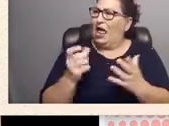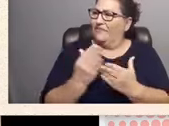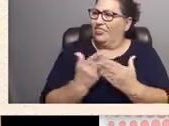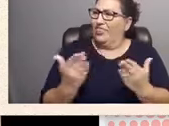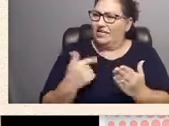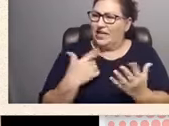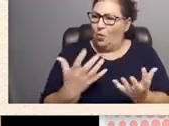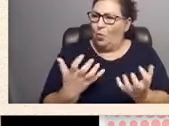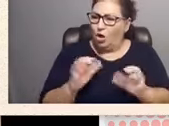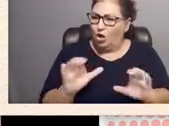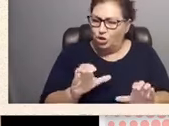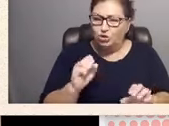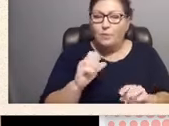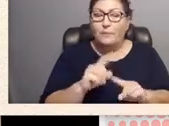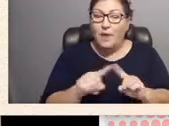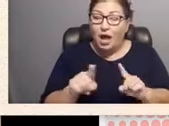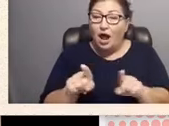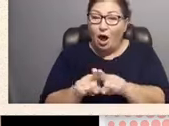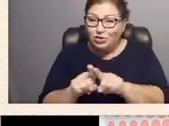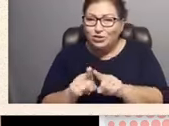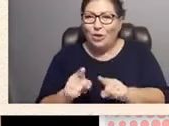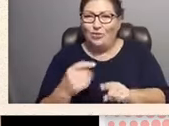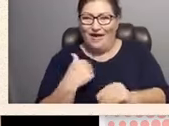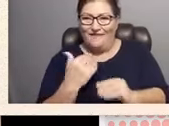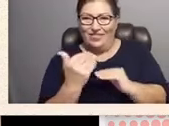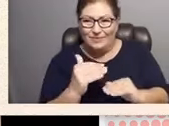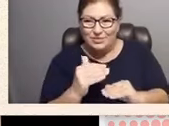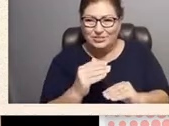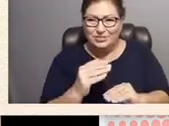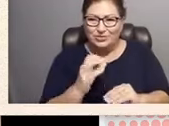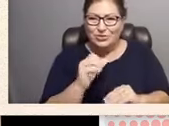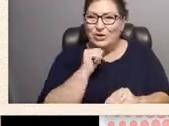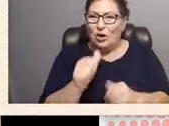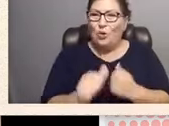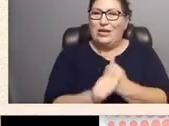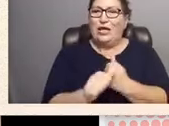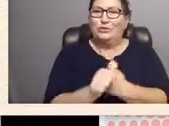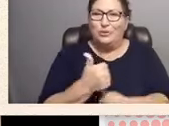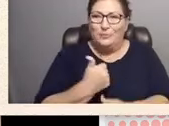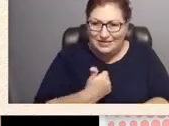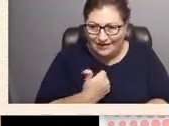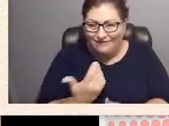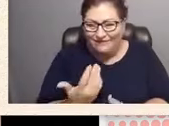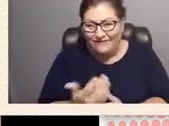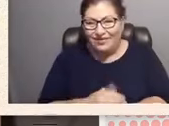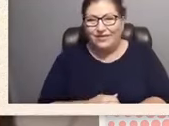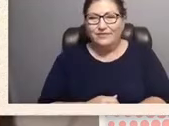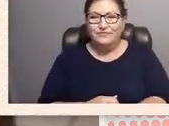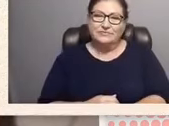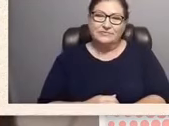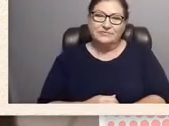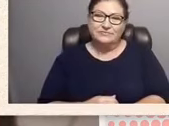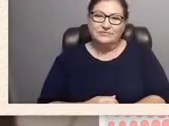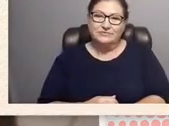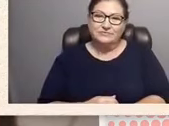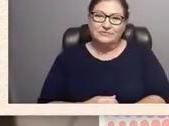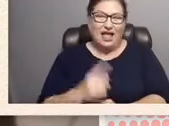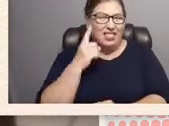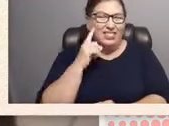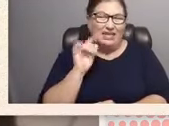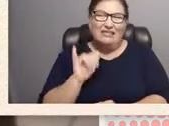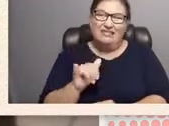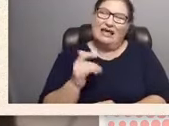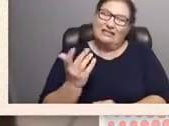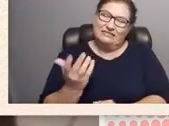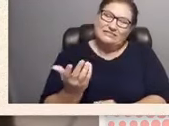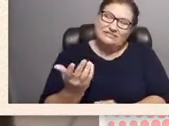I don't get in danger and all that. Um, that's I think that's and